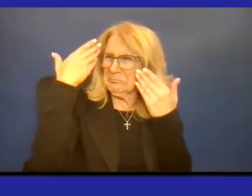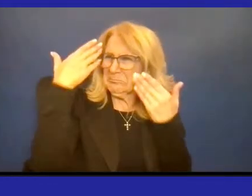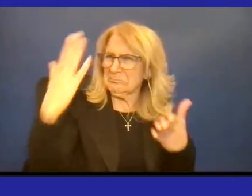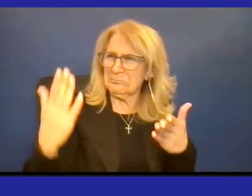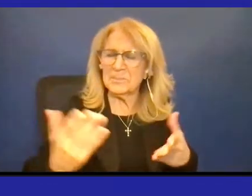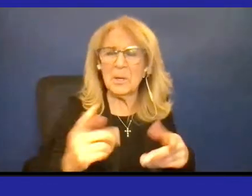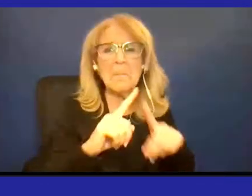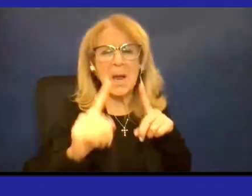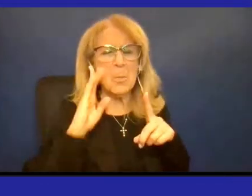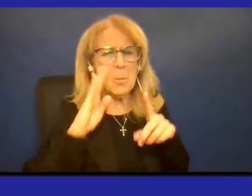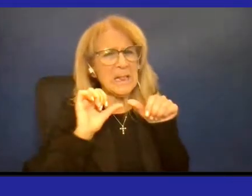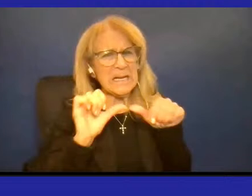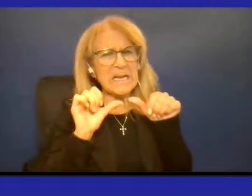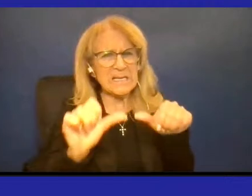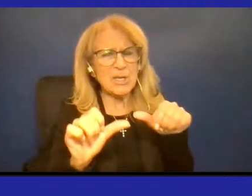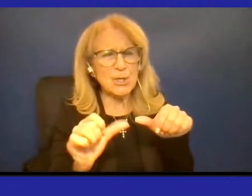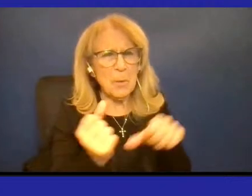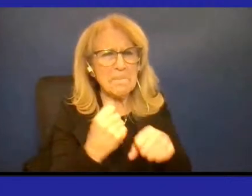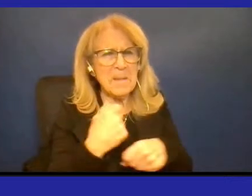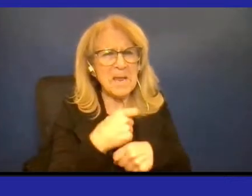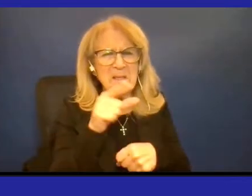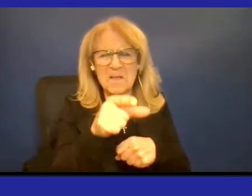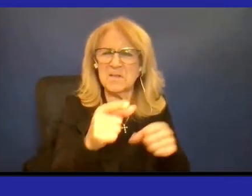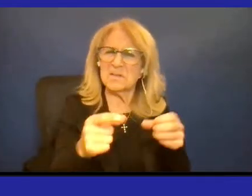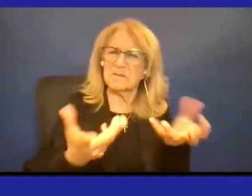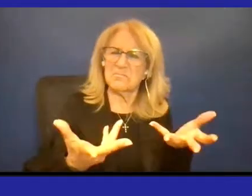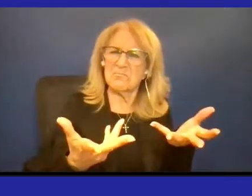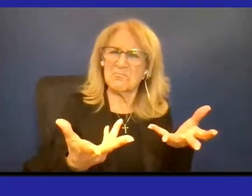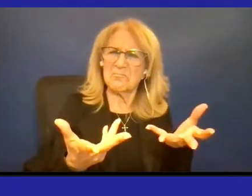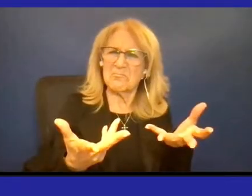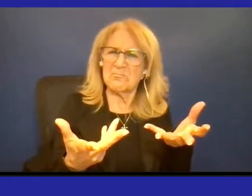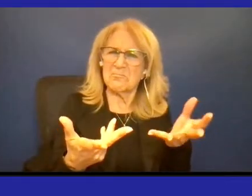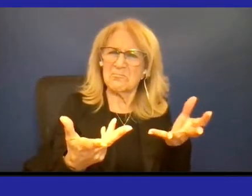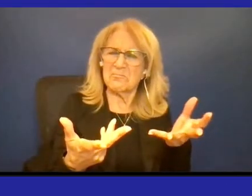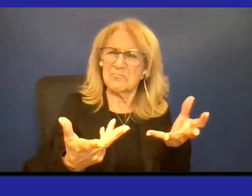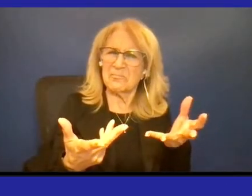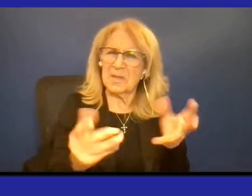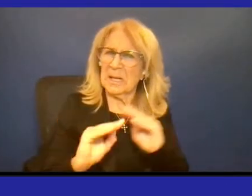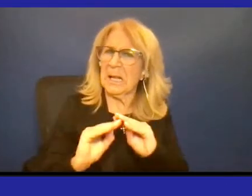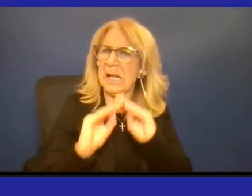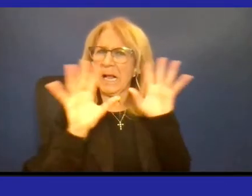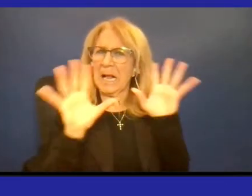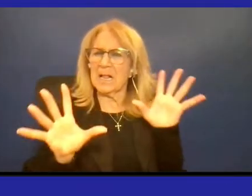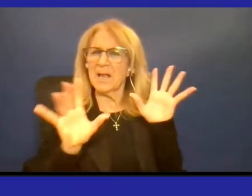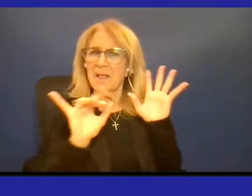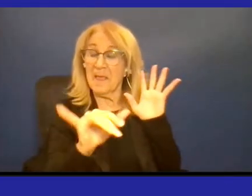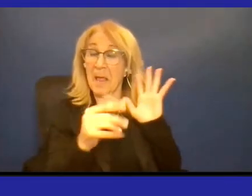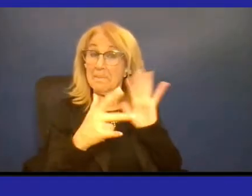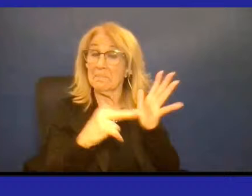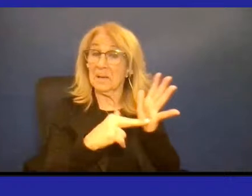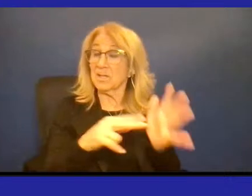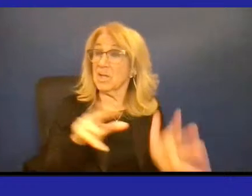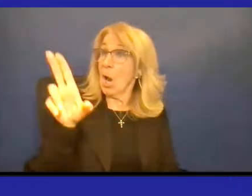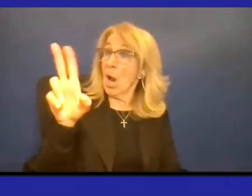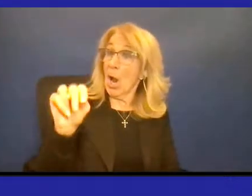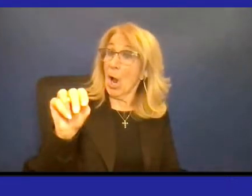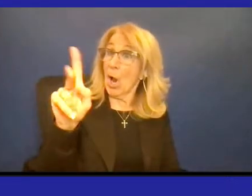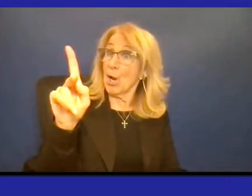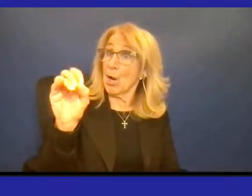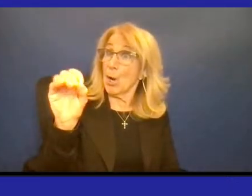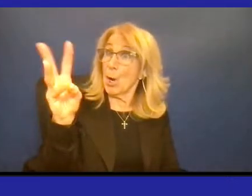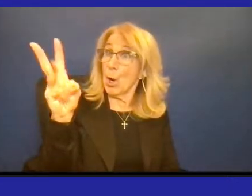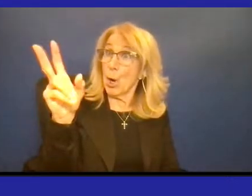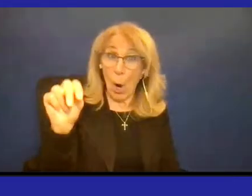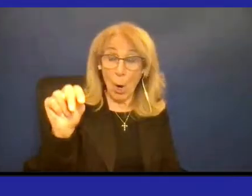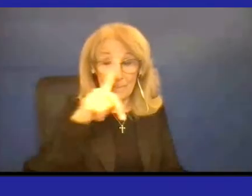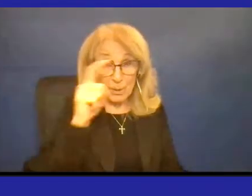working to make this more meaningful. I have a question. Is that unknown because it's missing or unknown because people